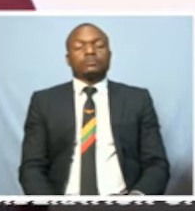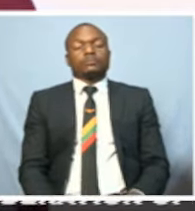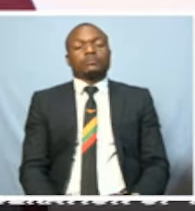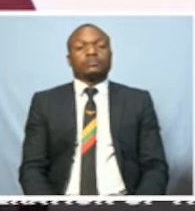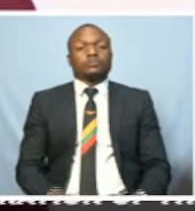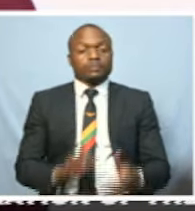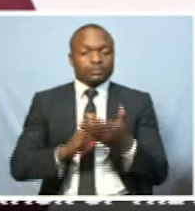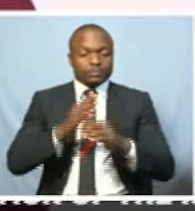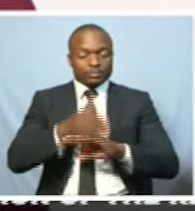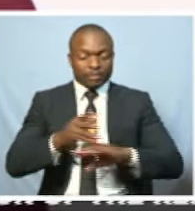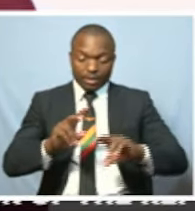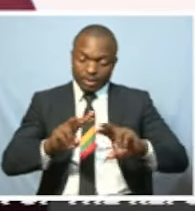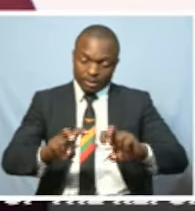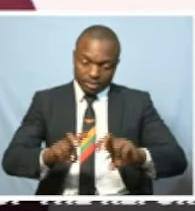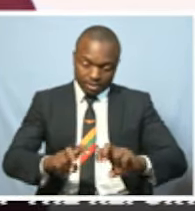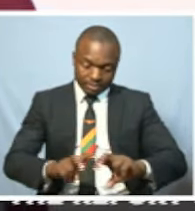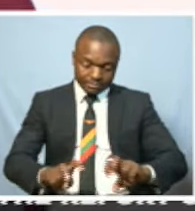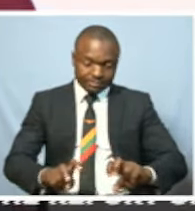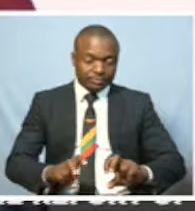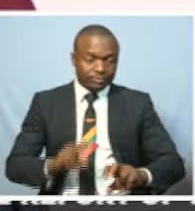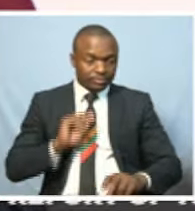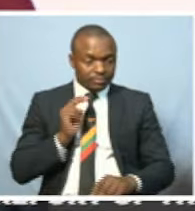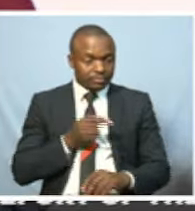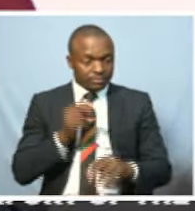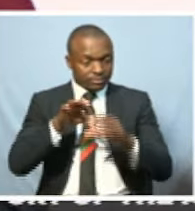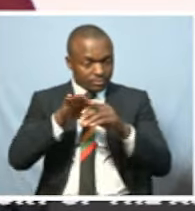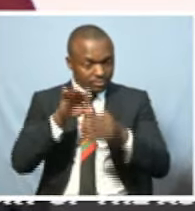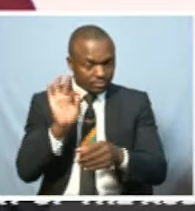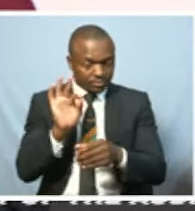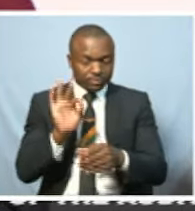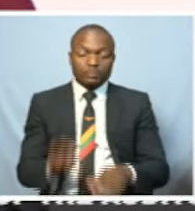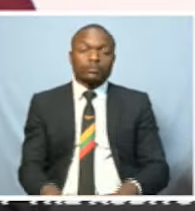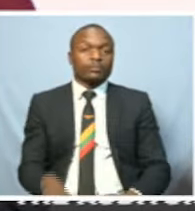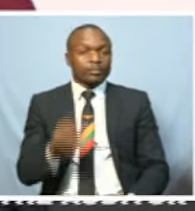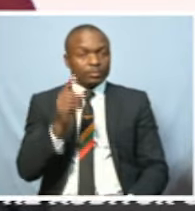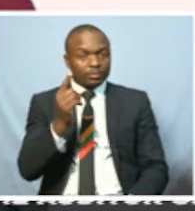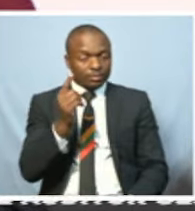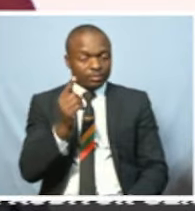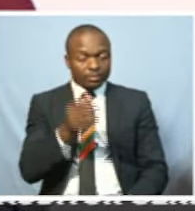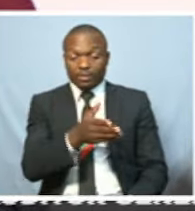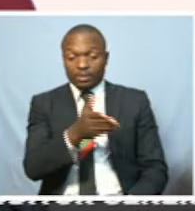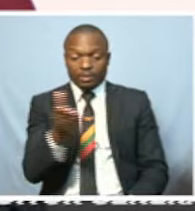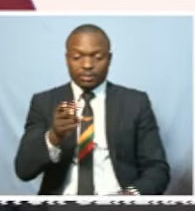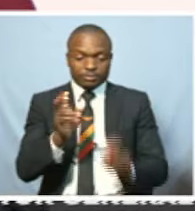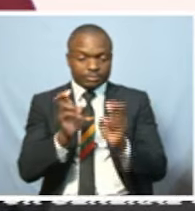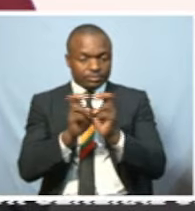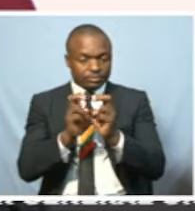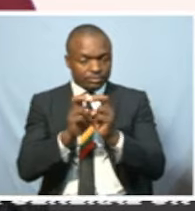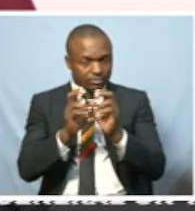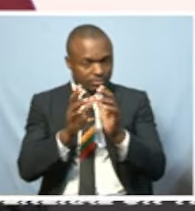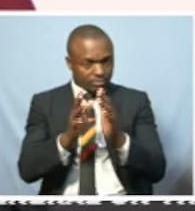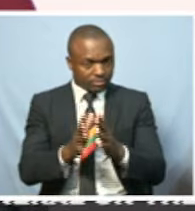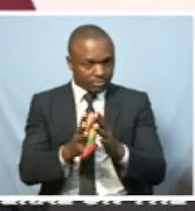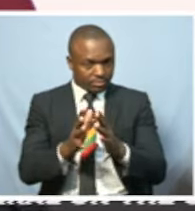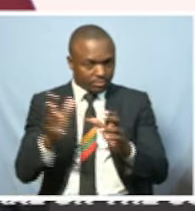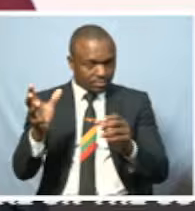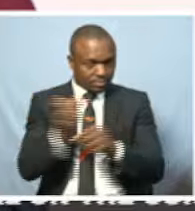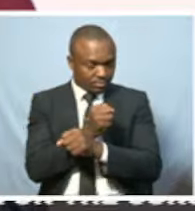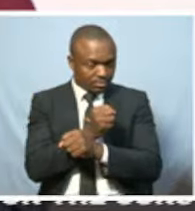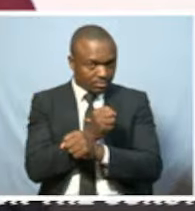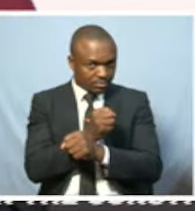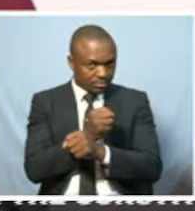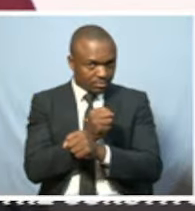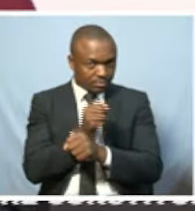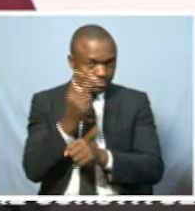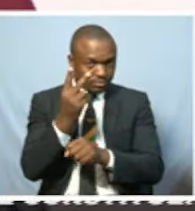After the evaluation, we discovered that one of these contractors got all the 2